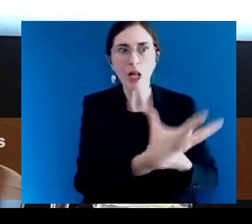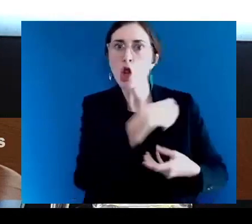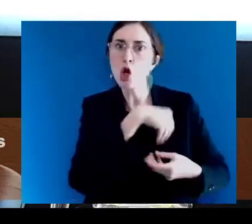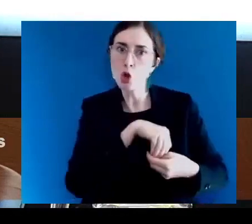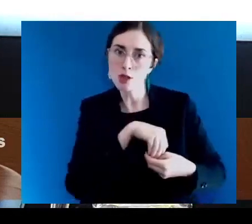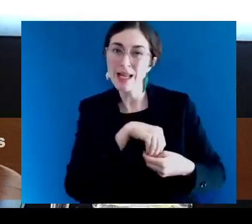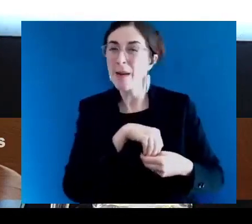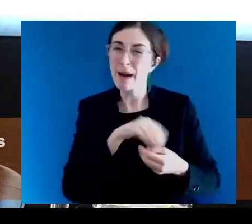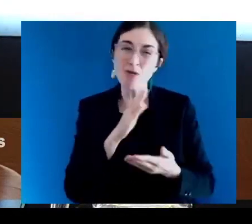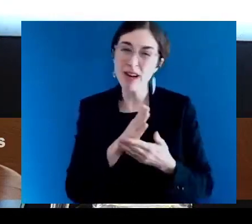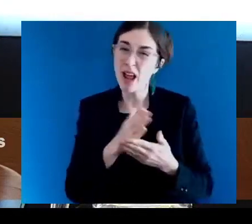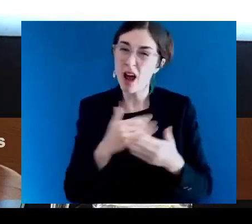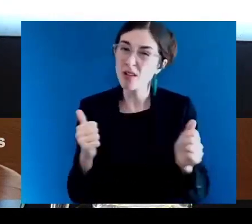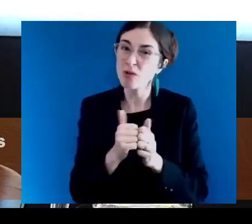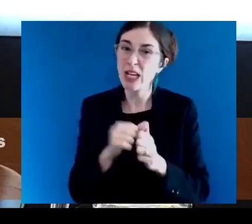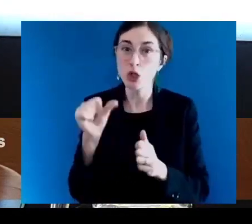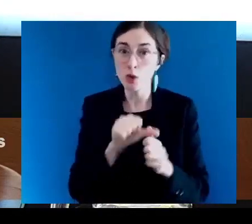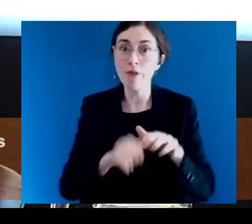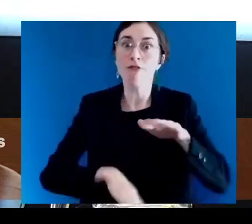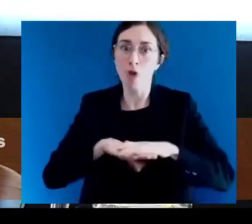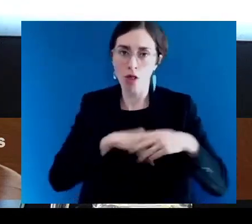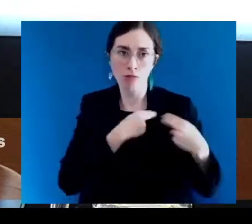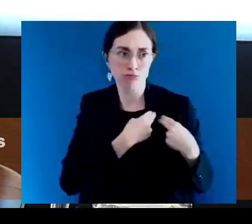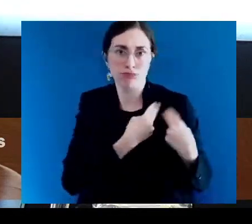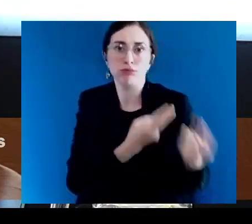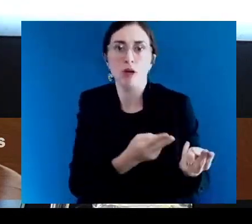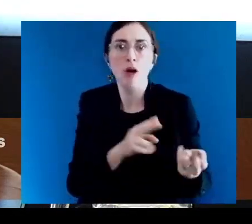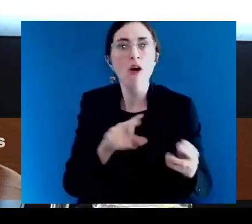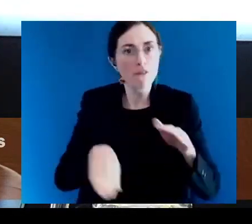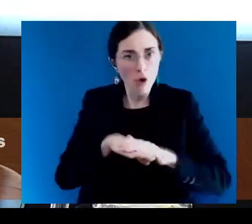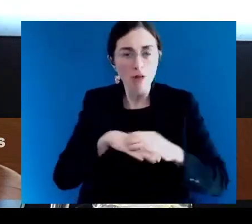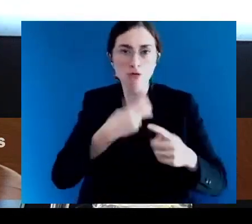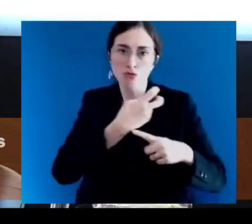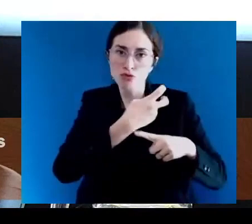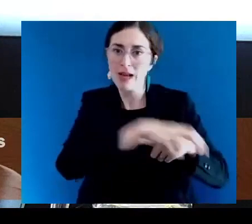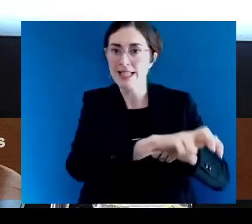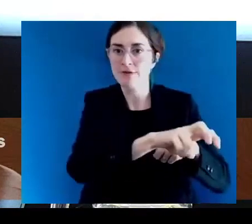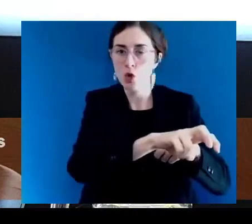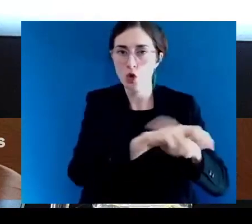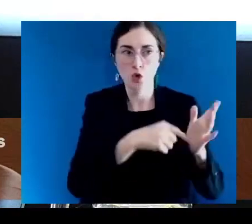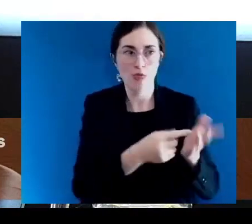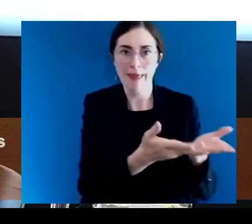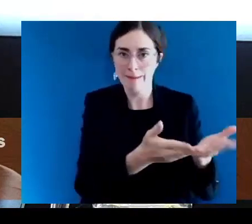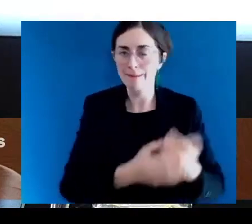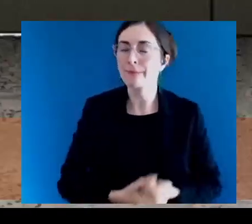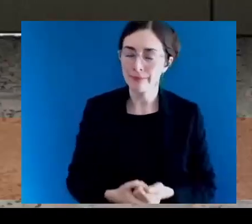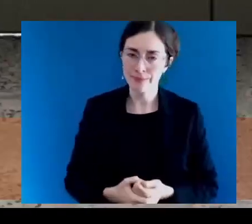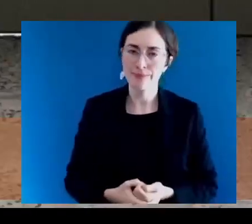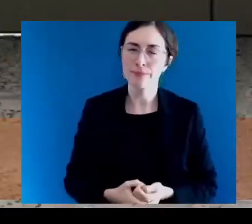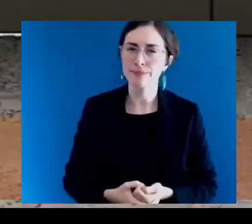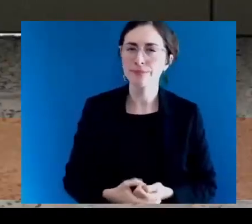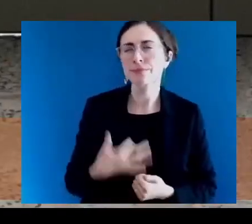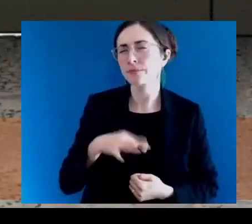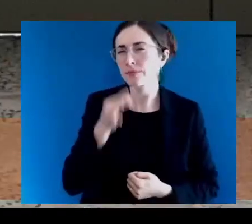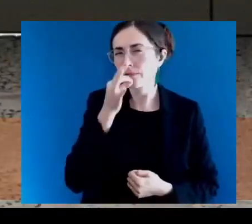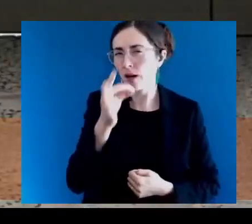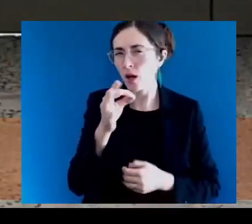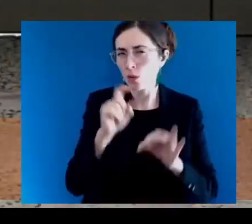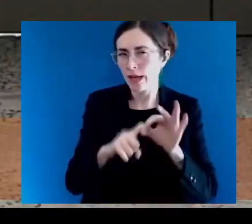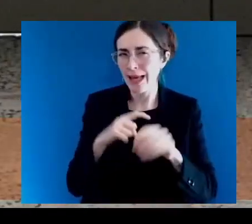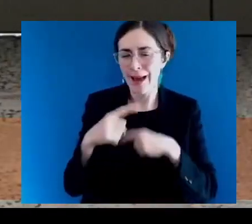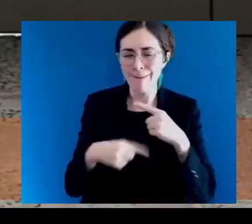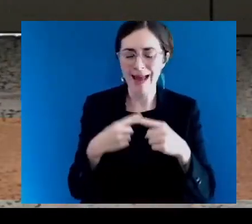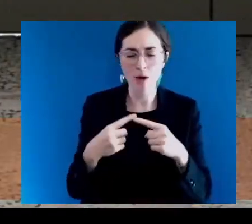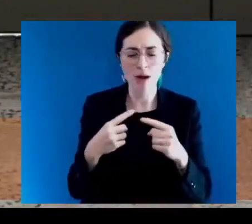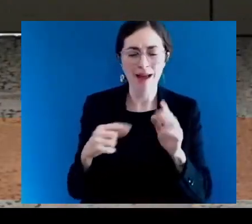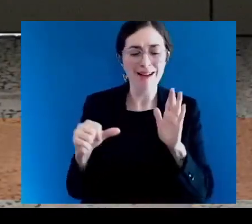of power and resources ultimately. I want to ask you some question about the status and funding for self-determination programs